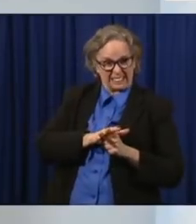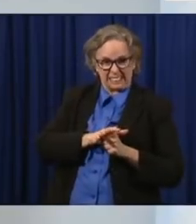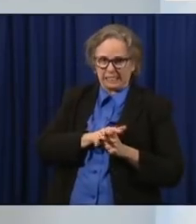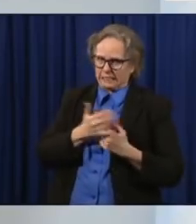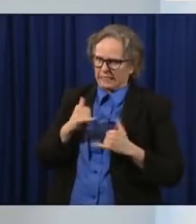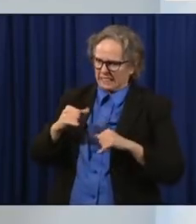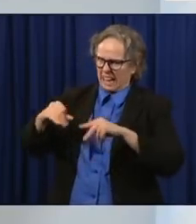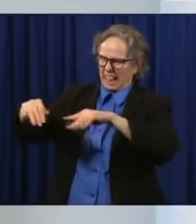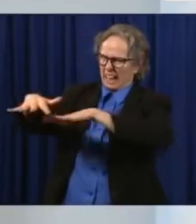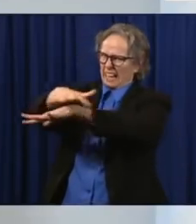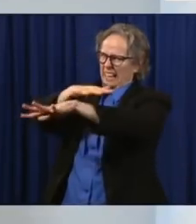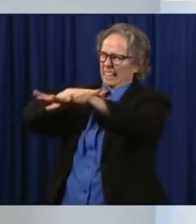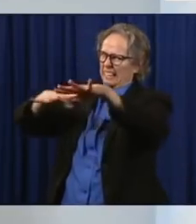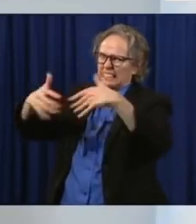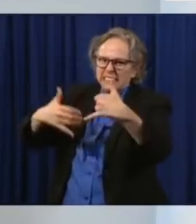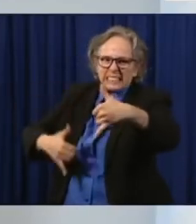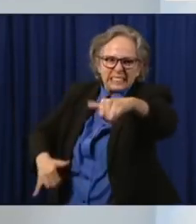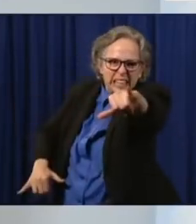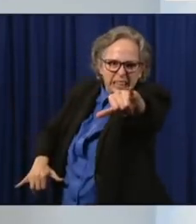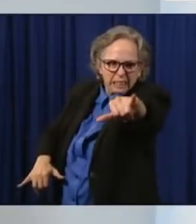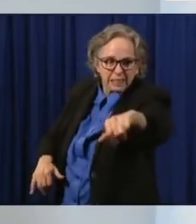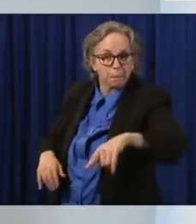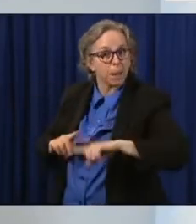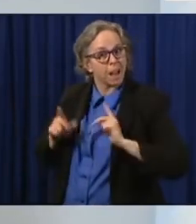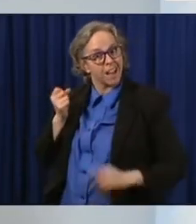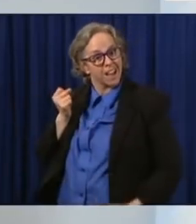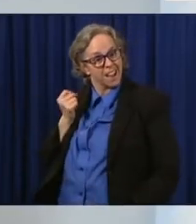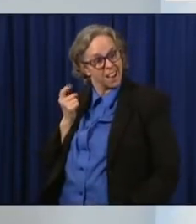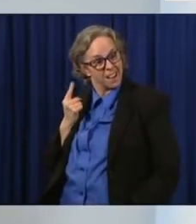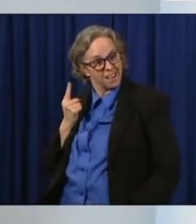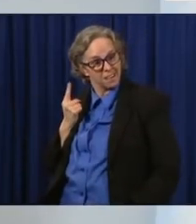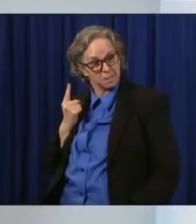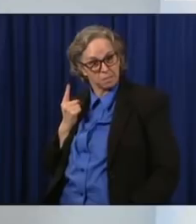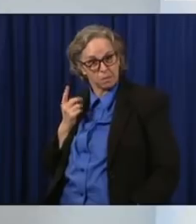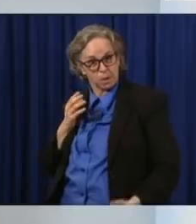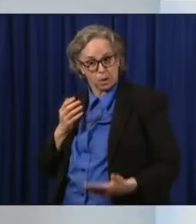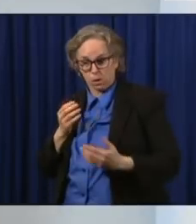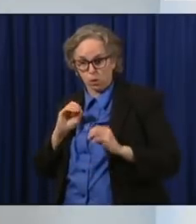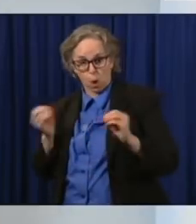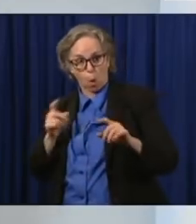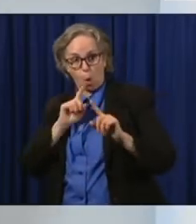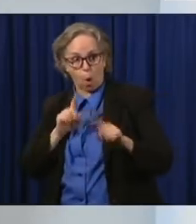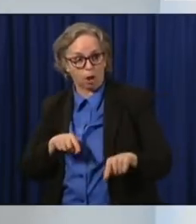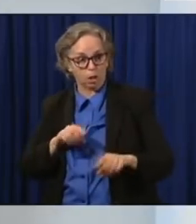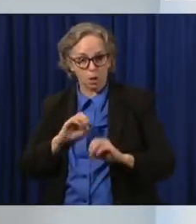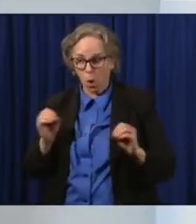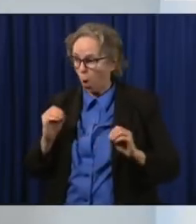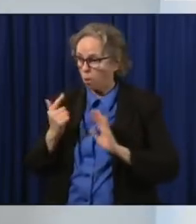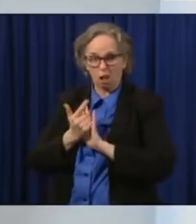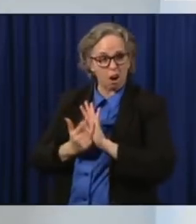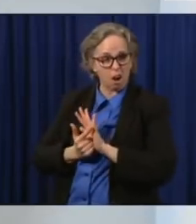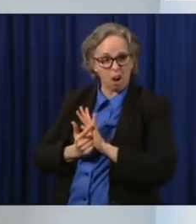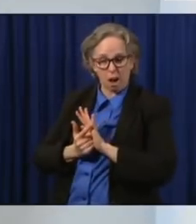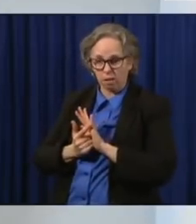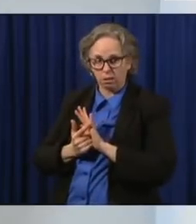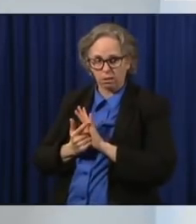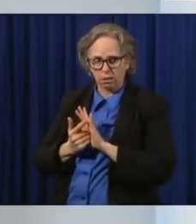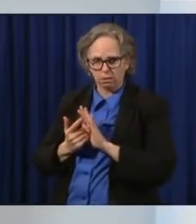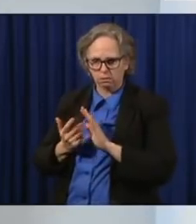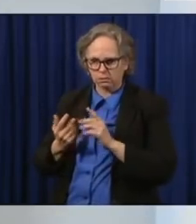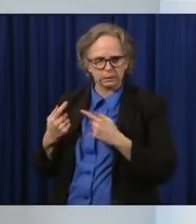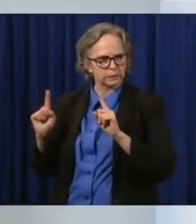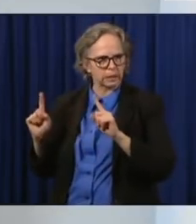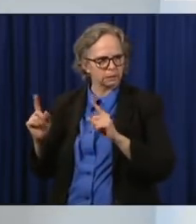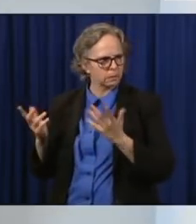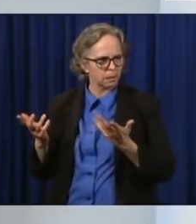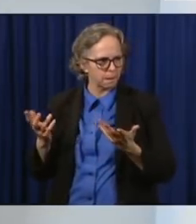end, no order and no law will be as successful as a well-informed public who